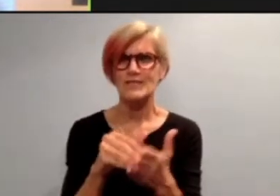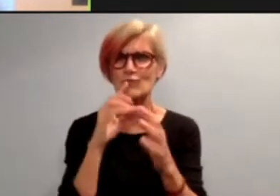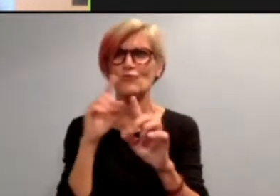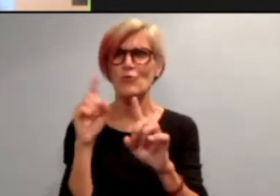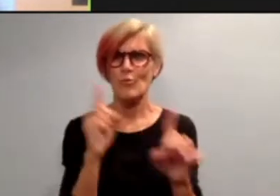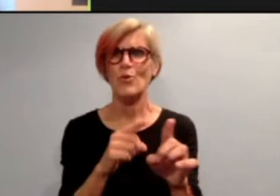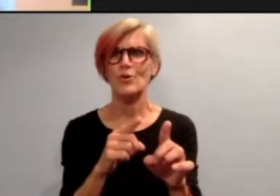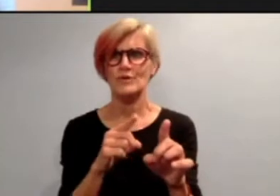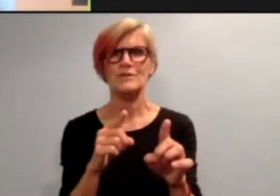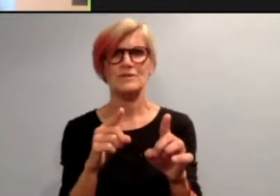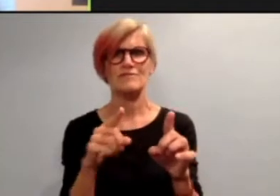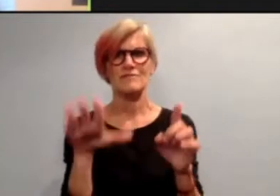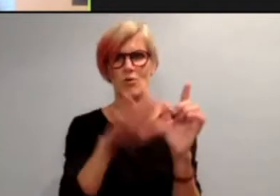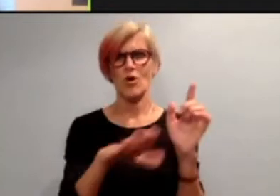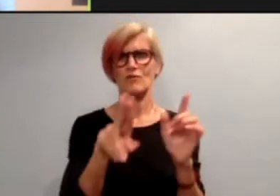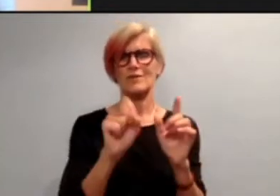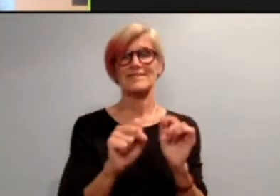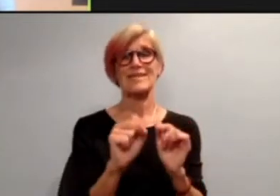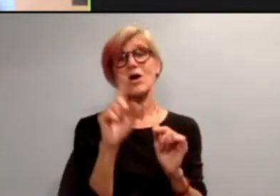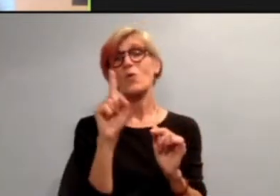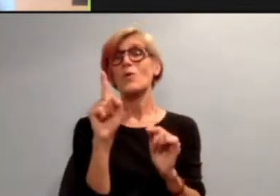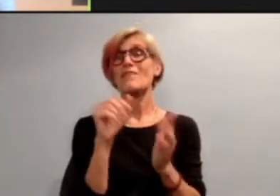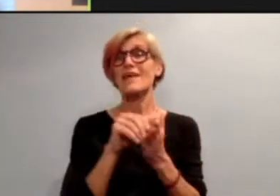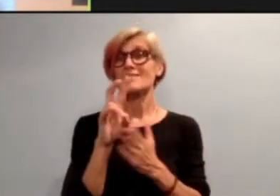here in California alone. And,